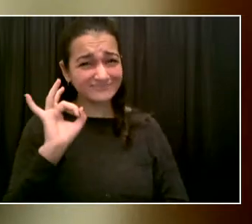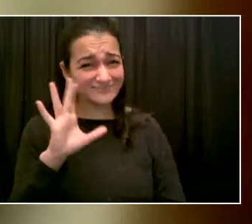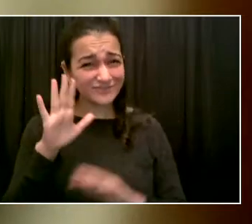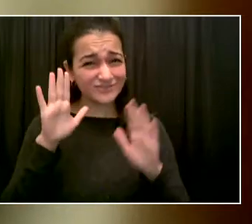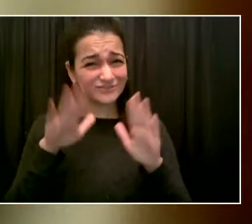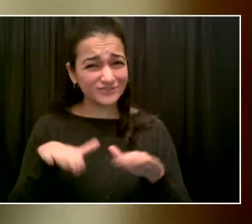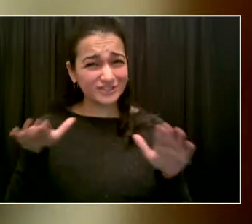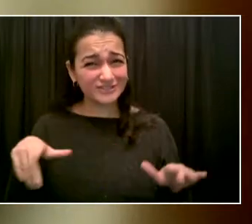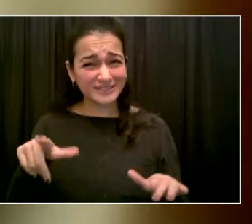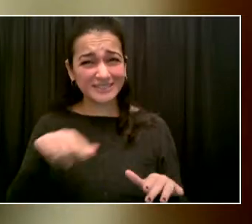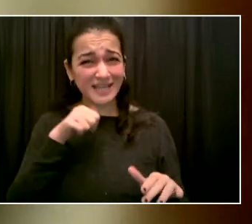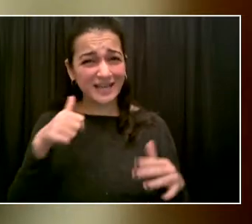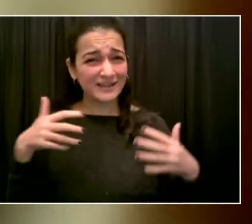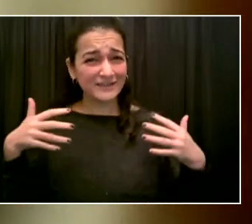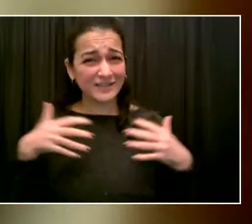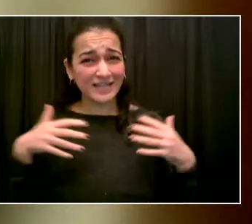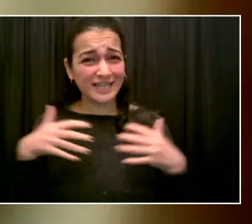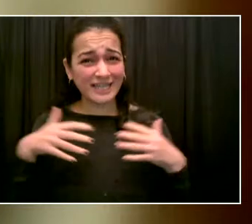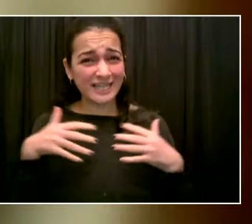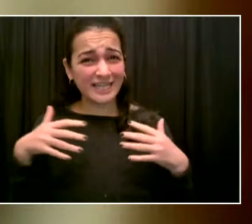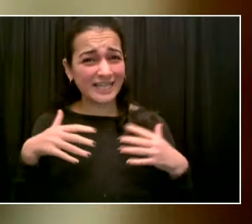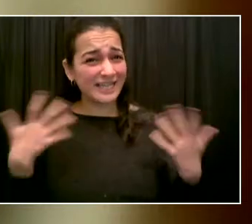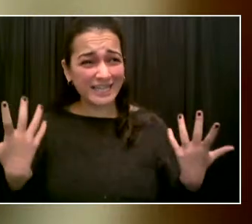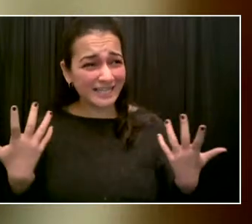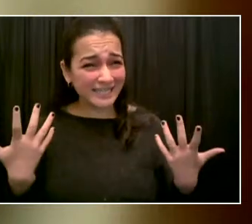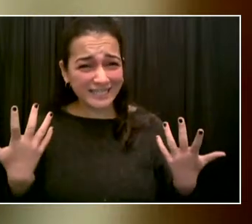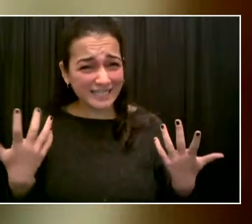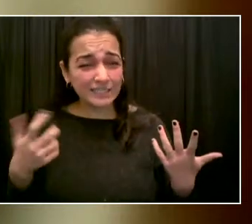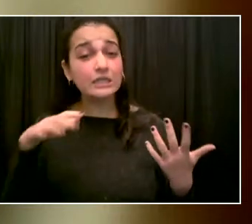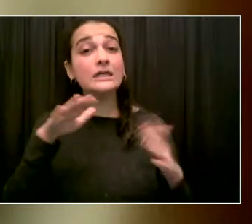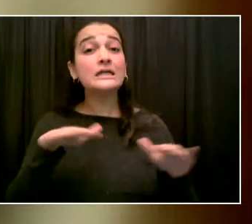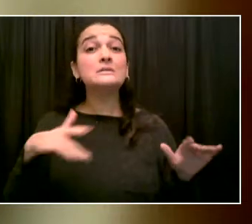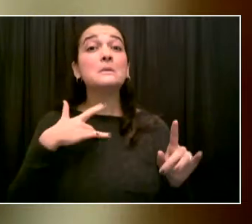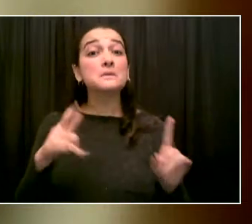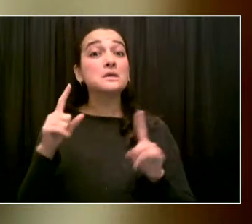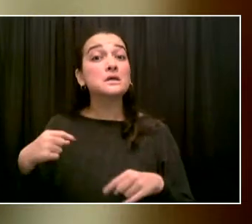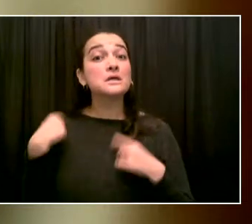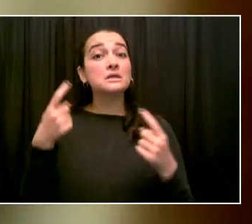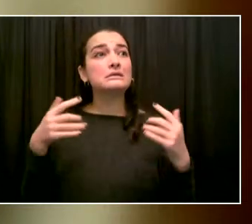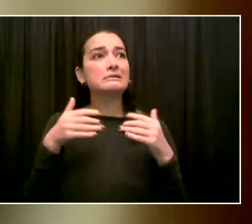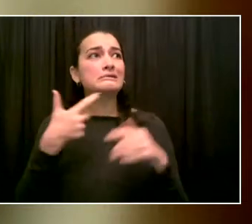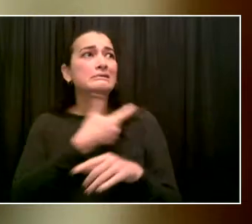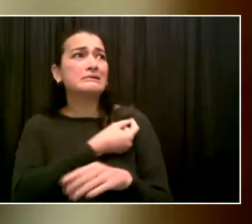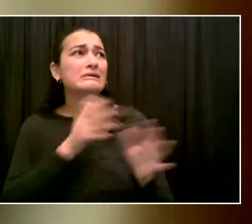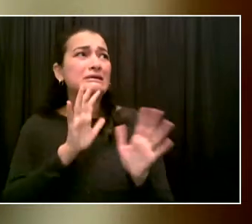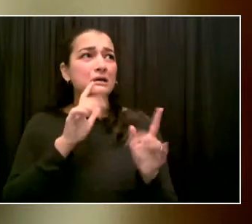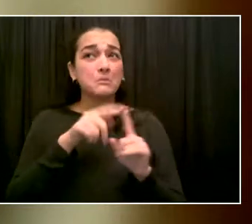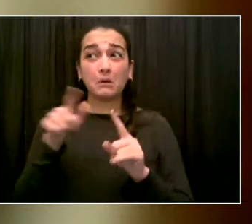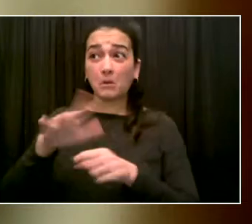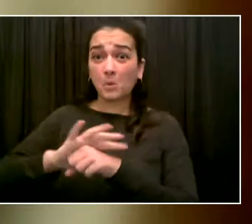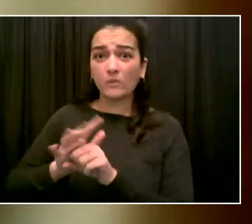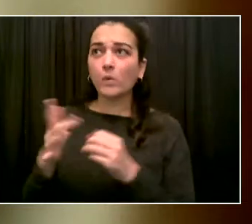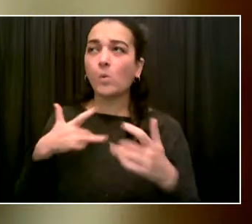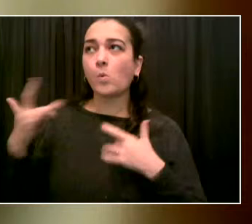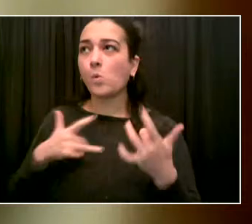their enthusiasm wears off on people of the older generations,